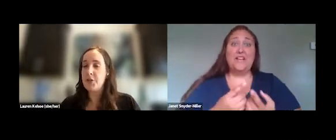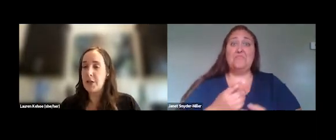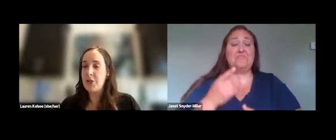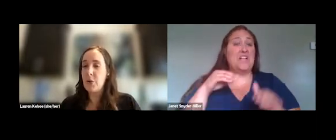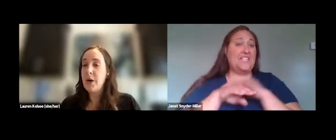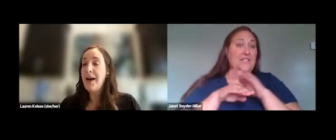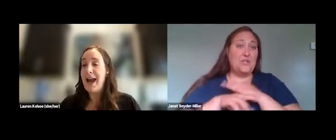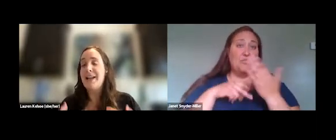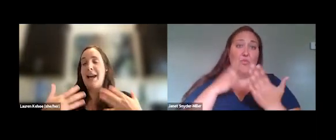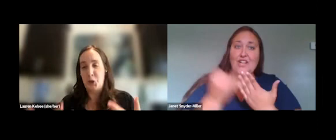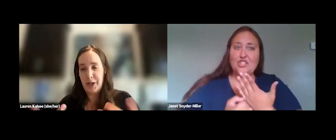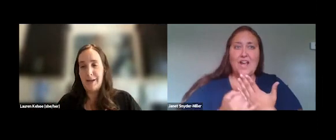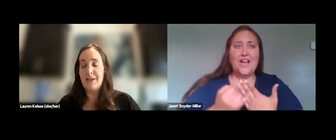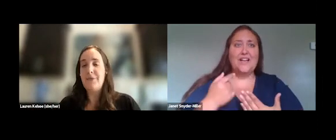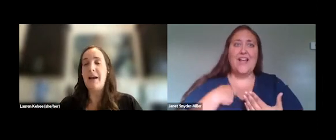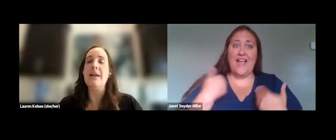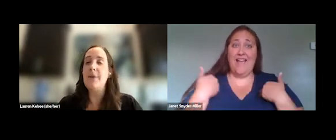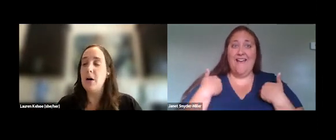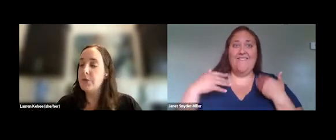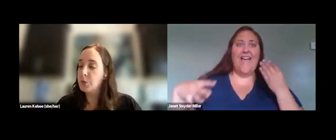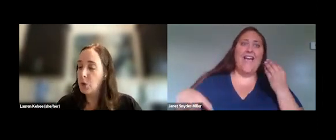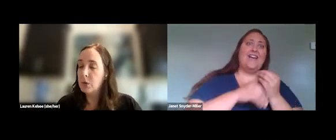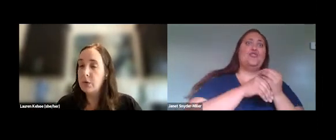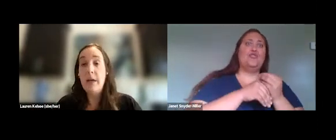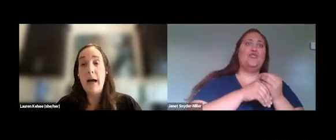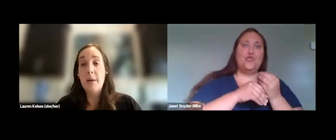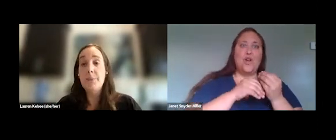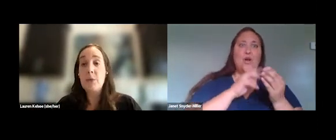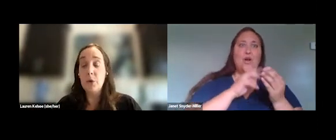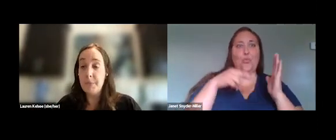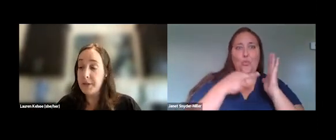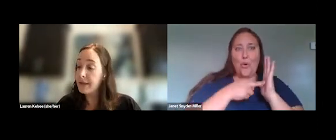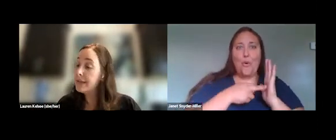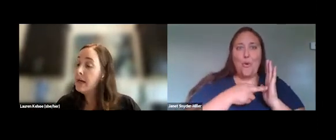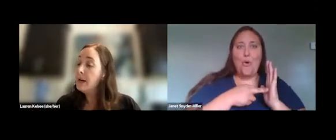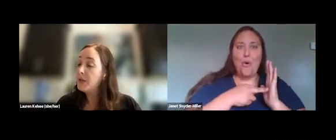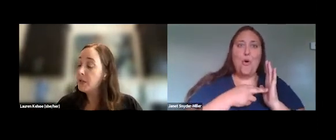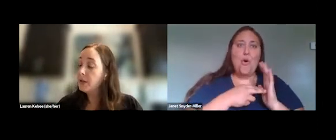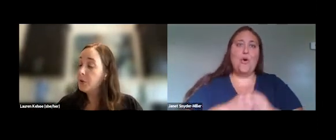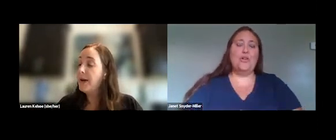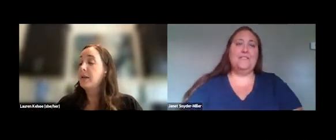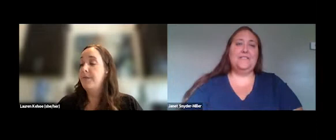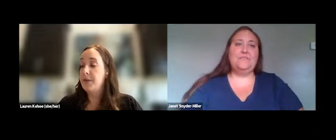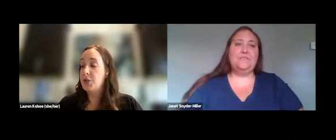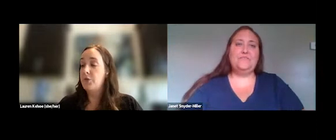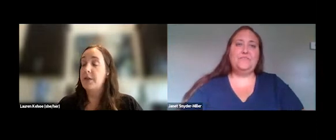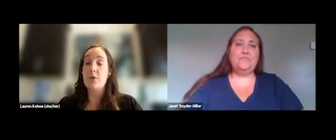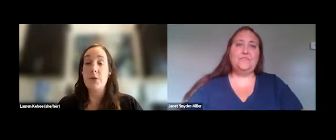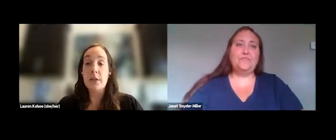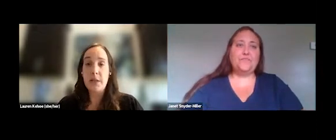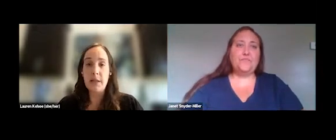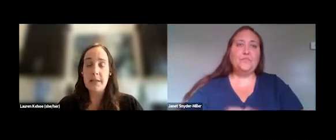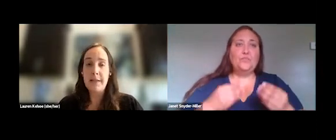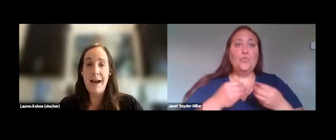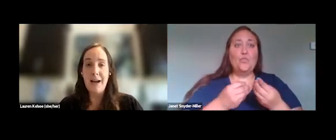accessibility project. So I had an extra kind of involved role in building this. But to provide a little foundation of what the